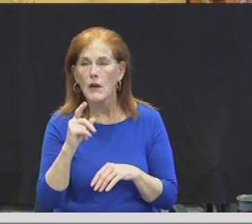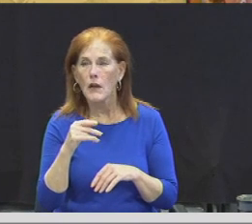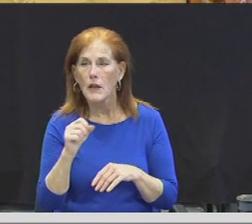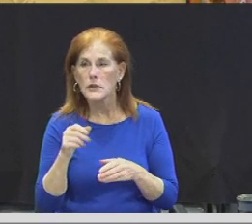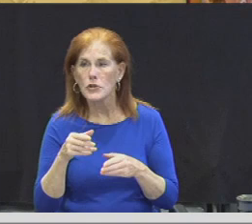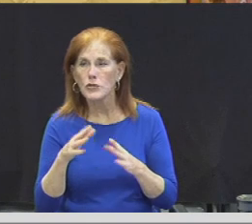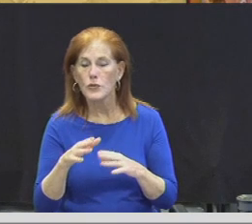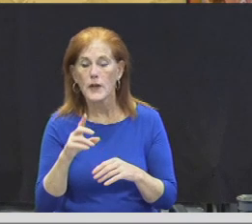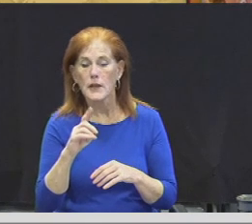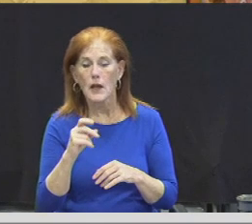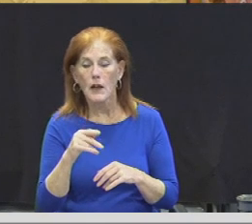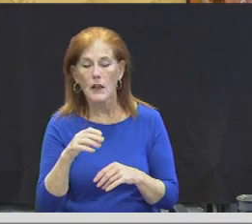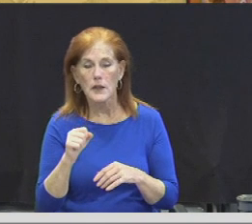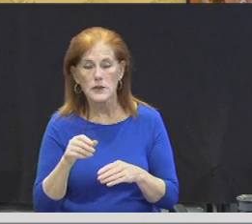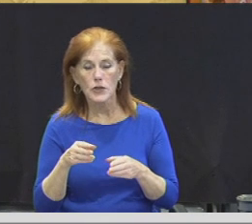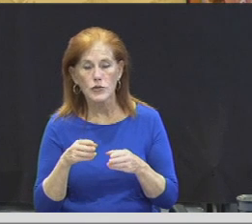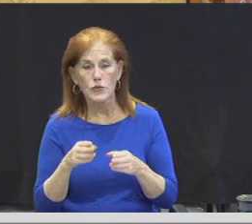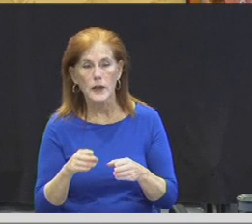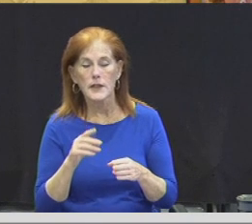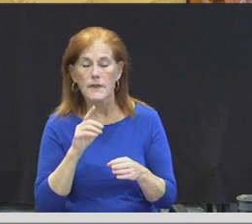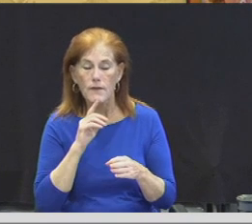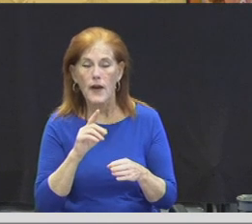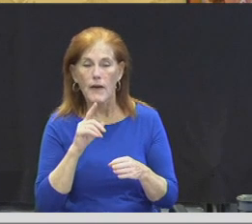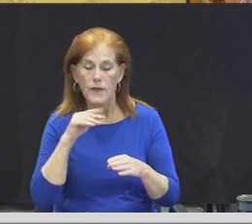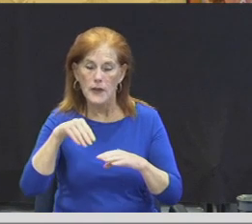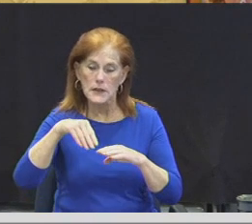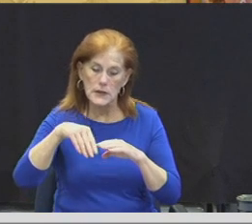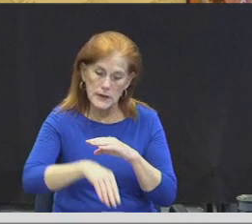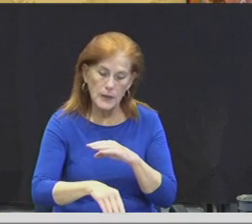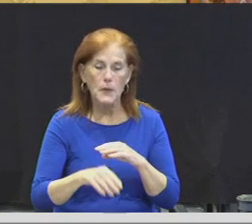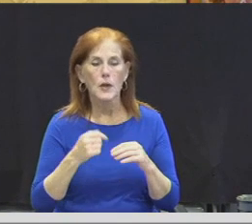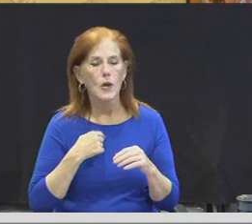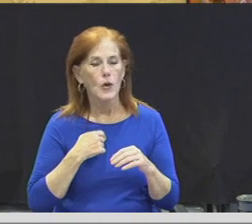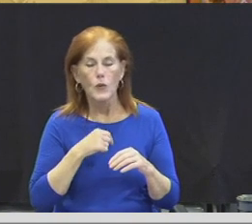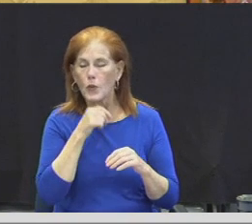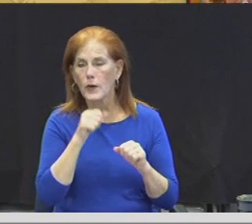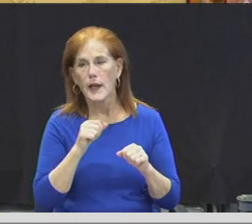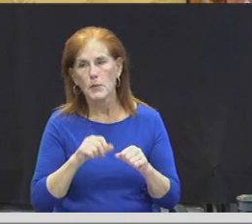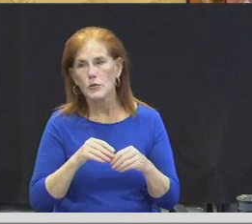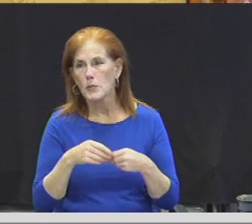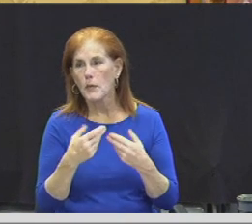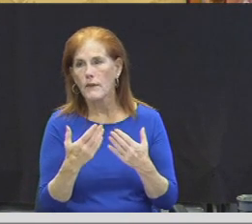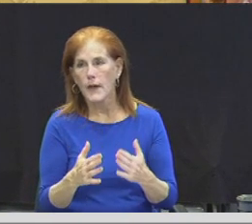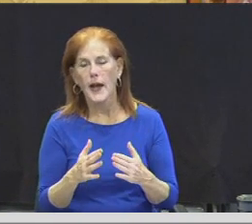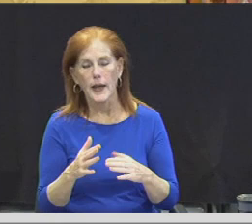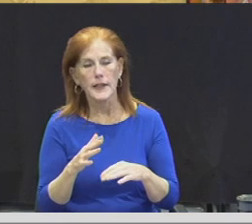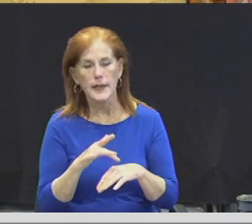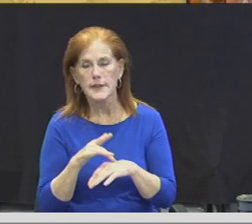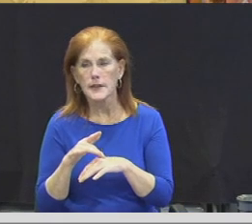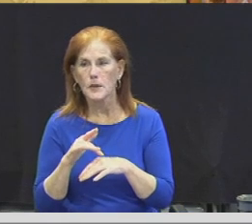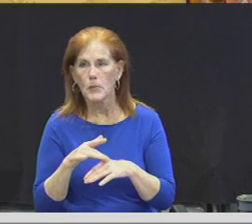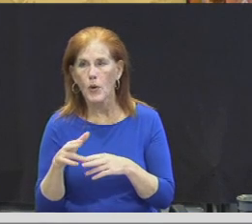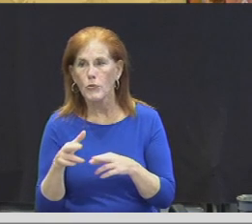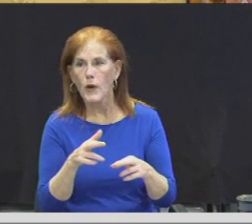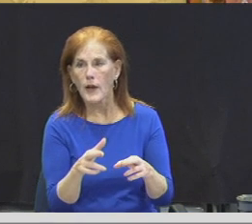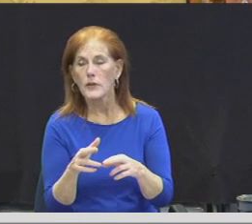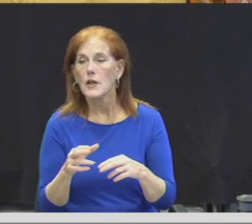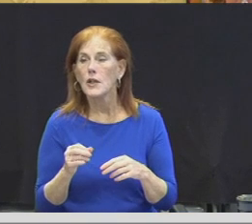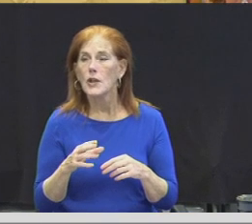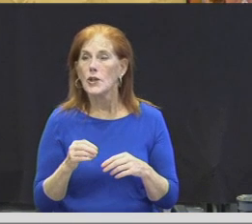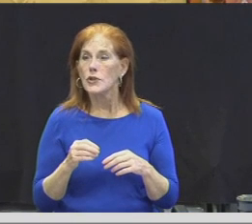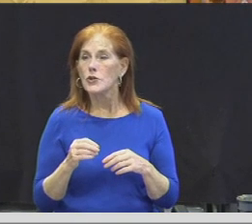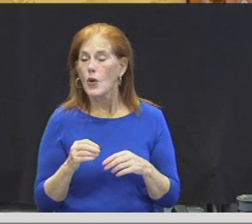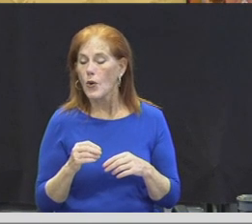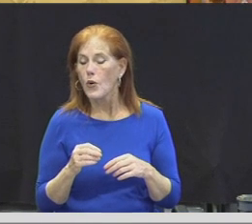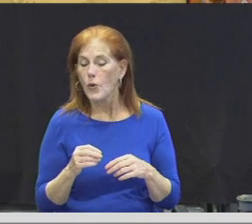Douglas Street is extremely, extremely steep. So basically, we couldn't provide an accessible route along this edge. So we actually divert park visitors along